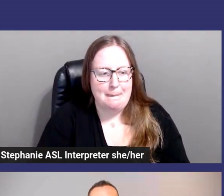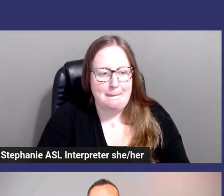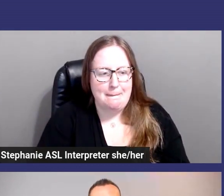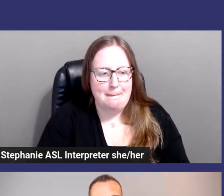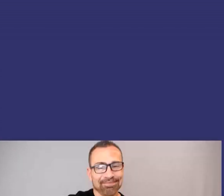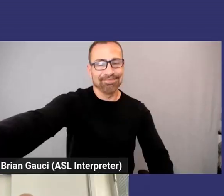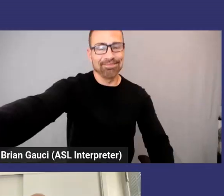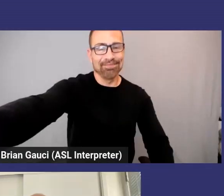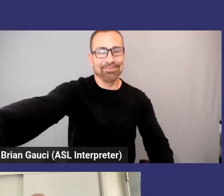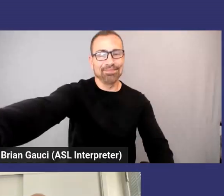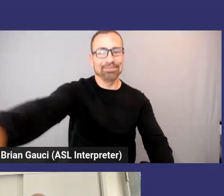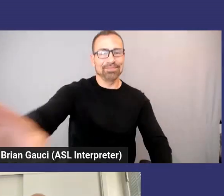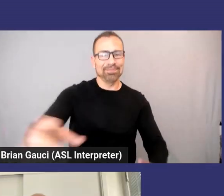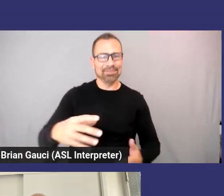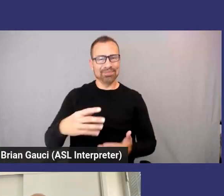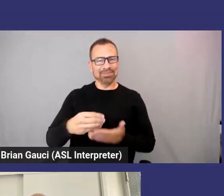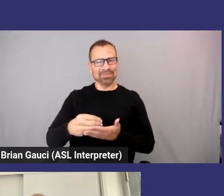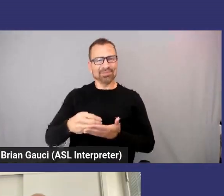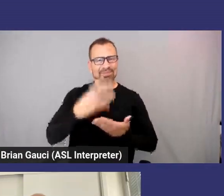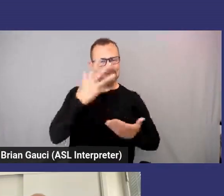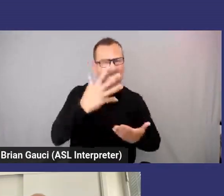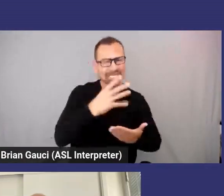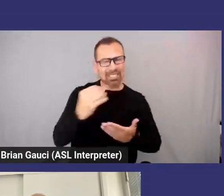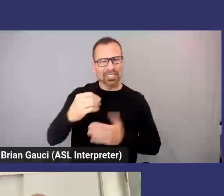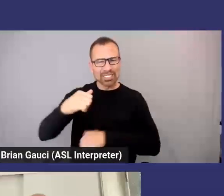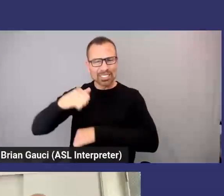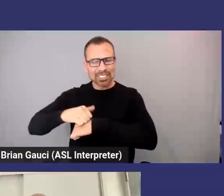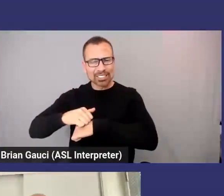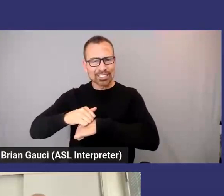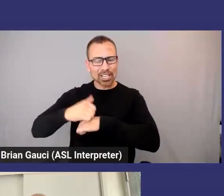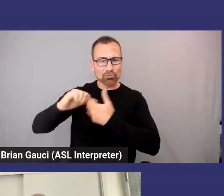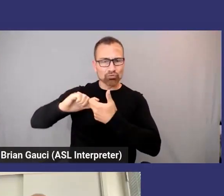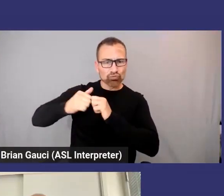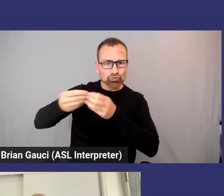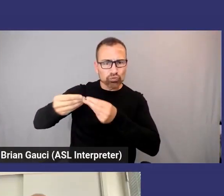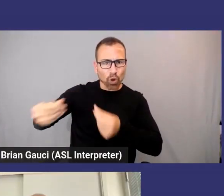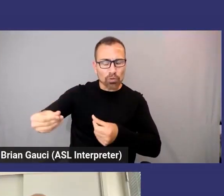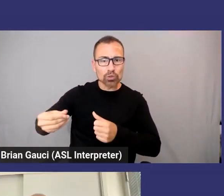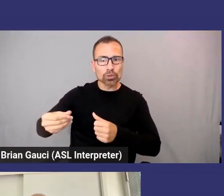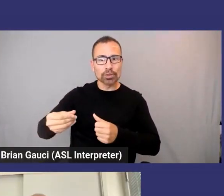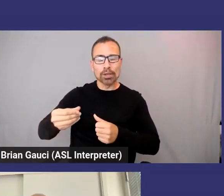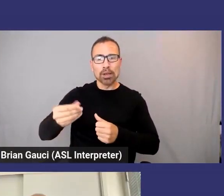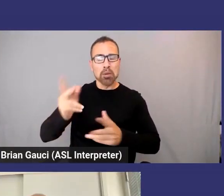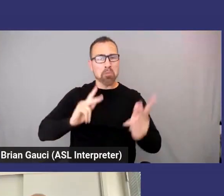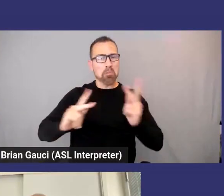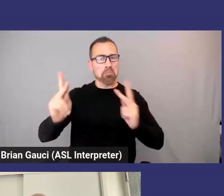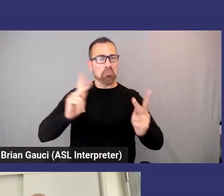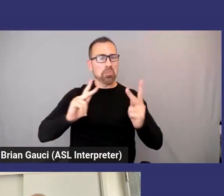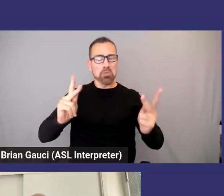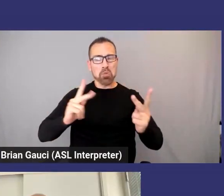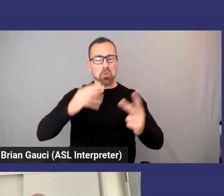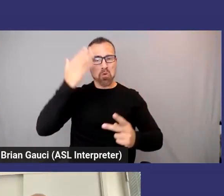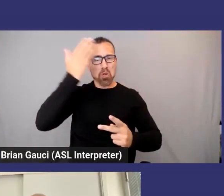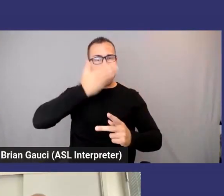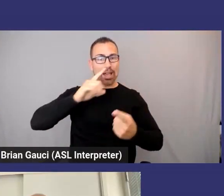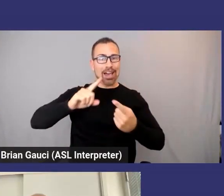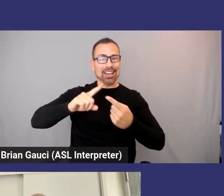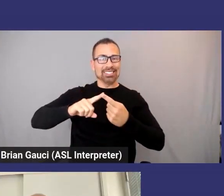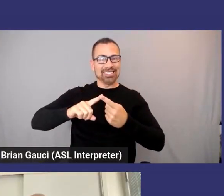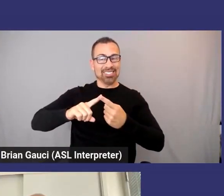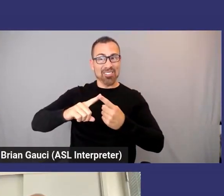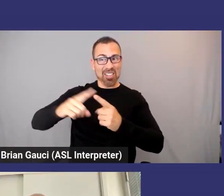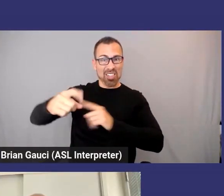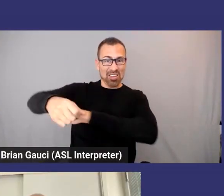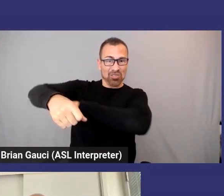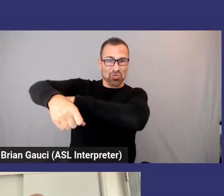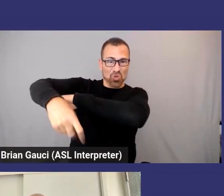people don't think about that until it is that 2 a.m. call. And you're just like, wow, what am I looking at here, right? And